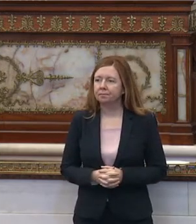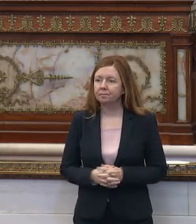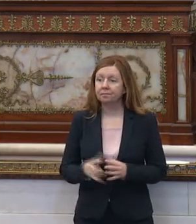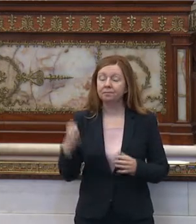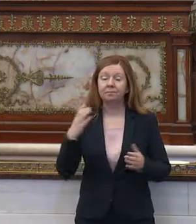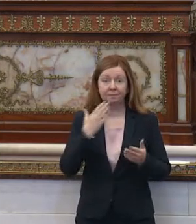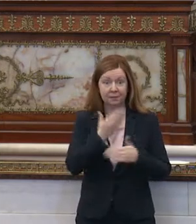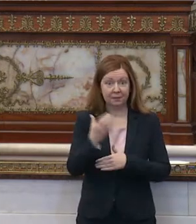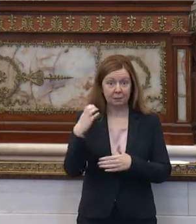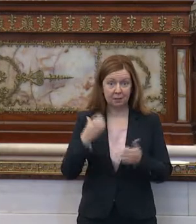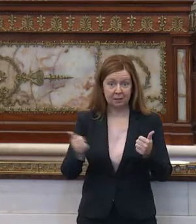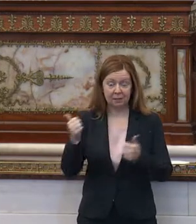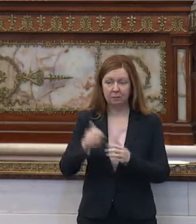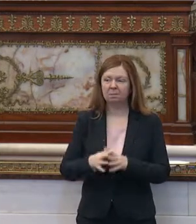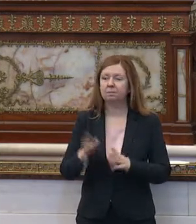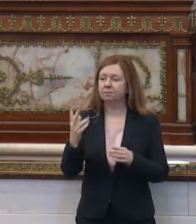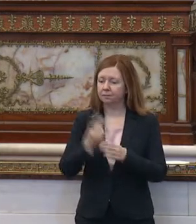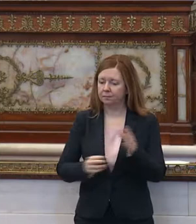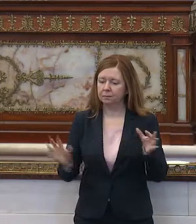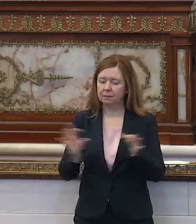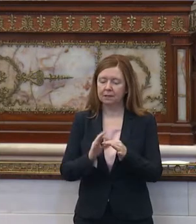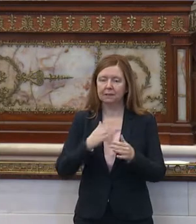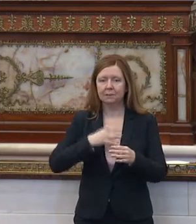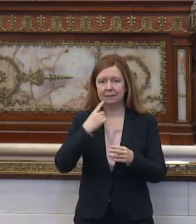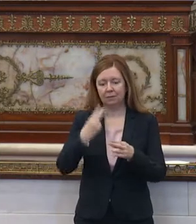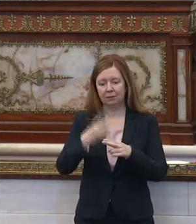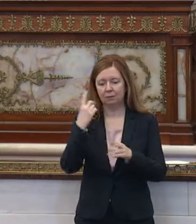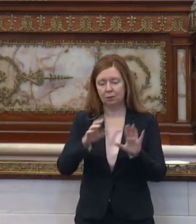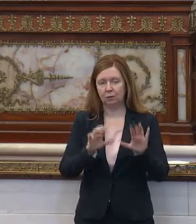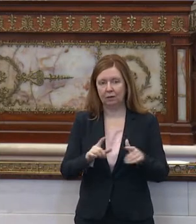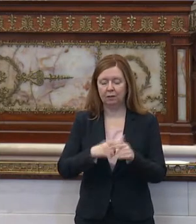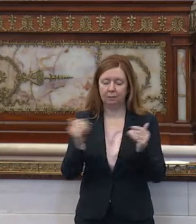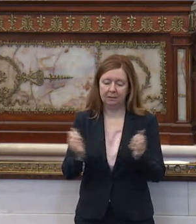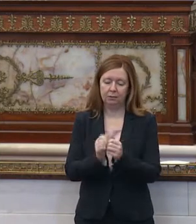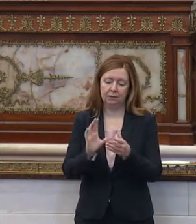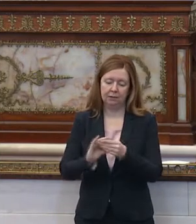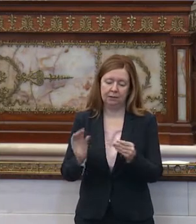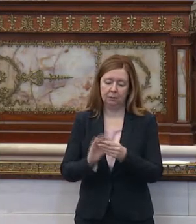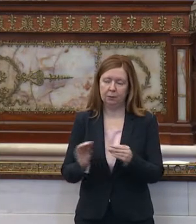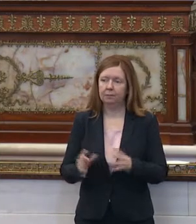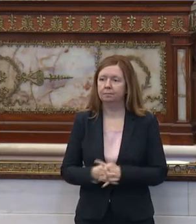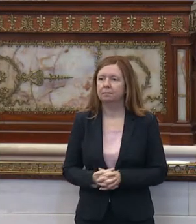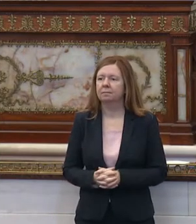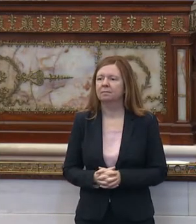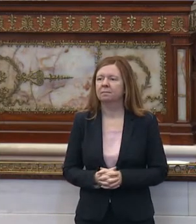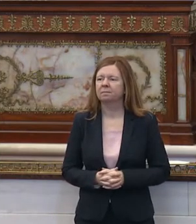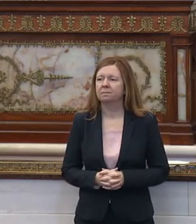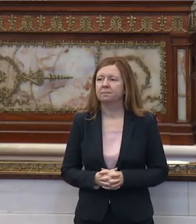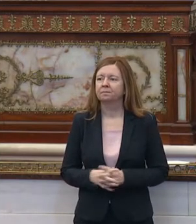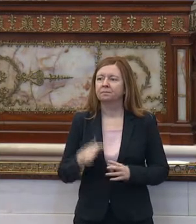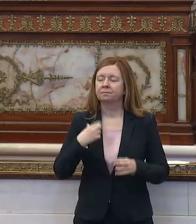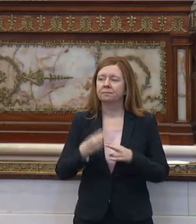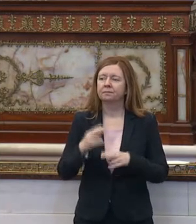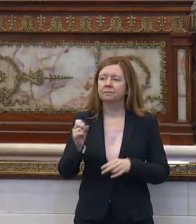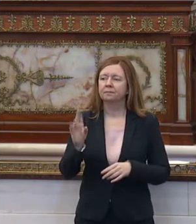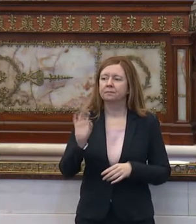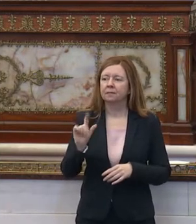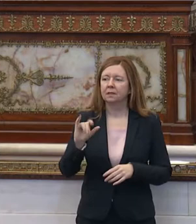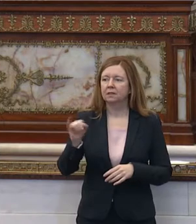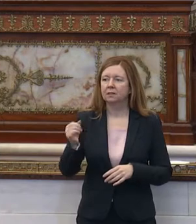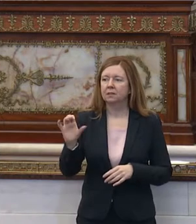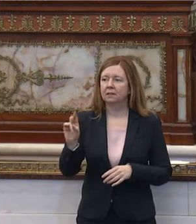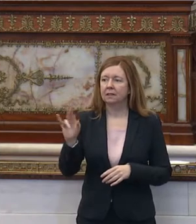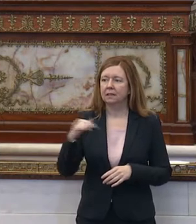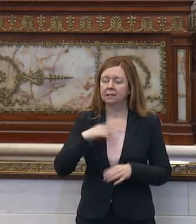Chairman. You are both connected. Please state your name for the record and proceed with your testimony. My name is Daniel J. Cassidy. I'm